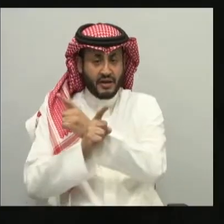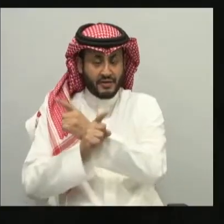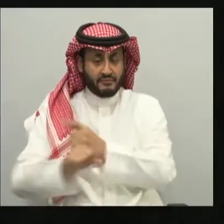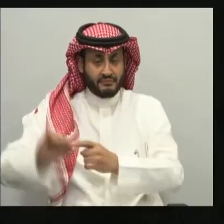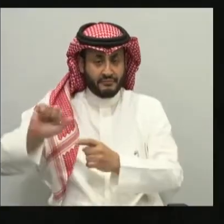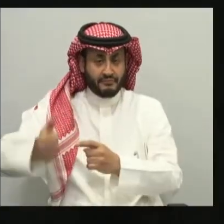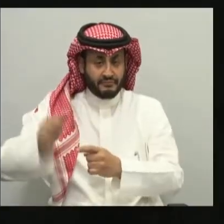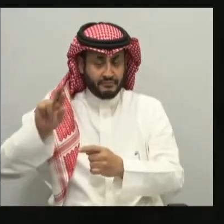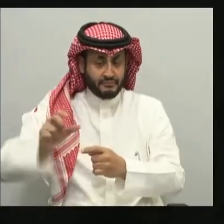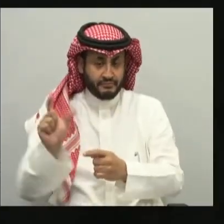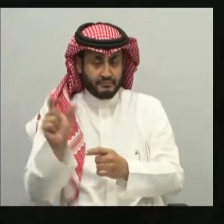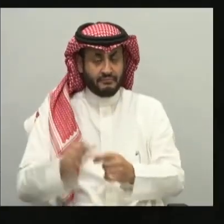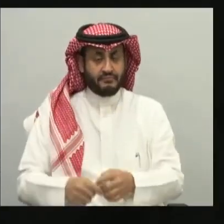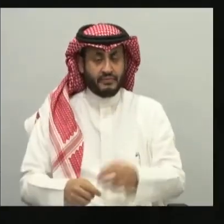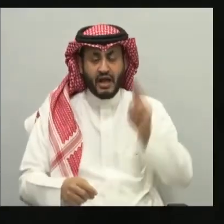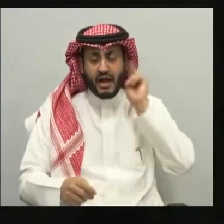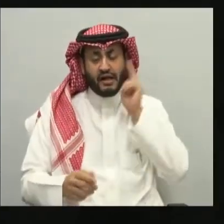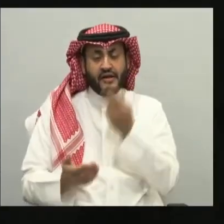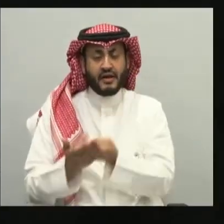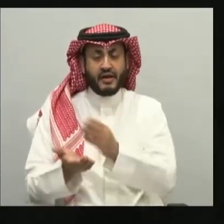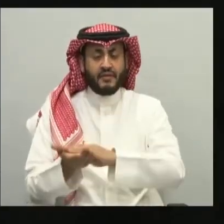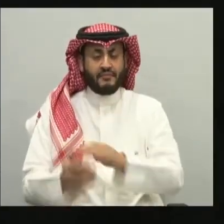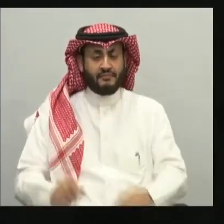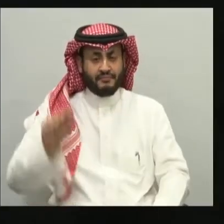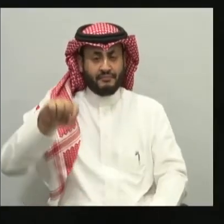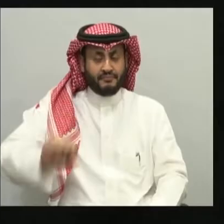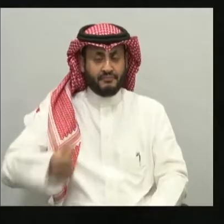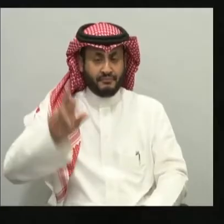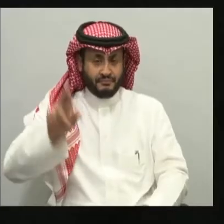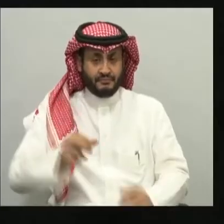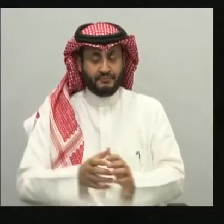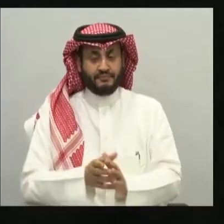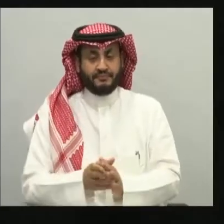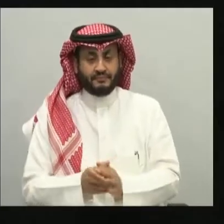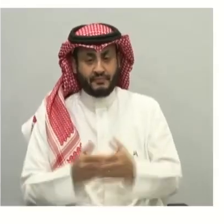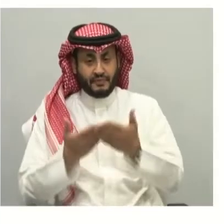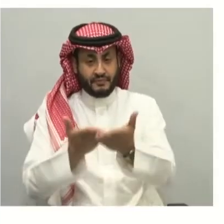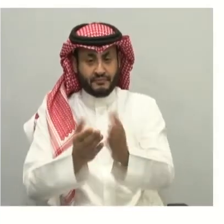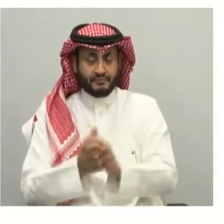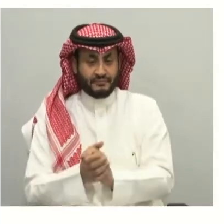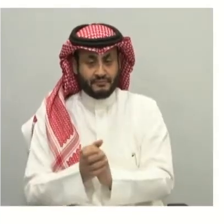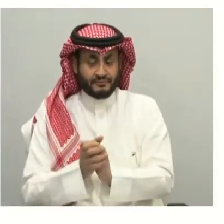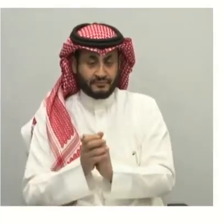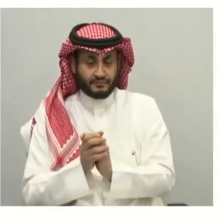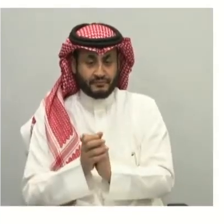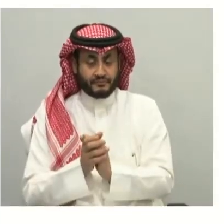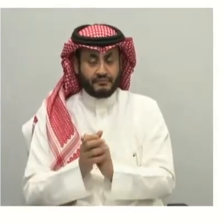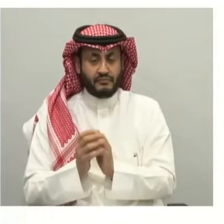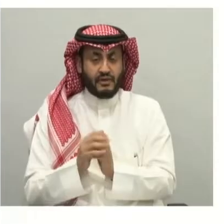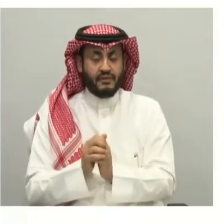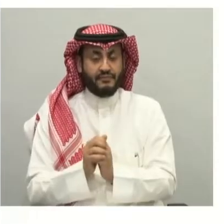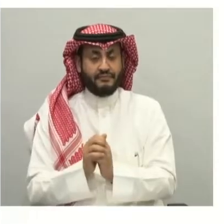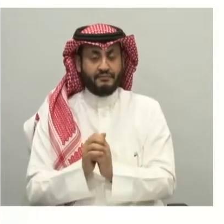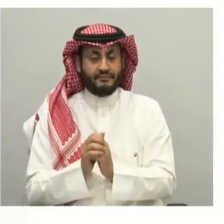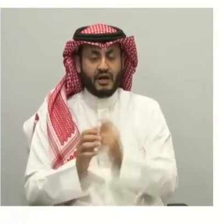me, teacher Mazen Al-Harbi, and the sign language by Mr. Fawaz Al-Aqil. So let's begin. Our objectives in